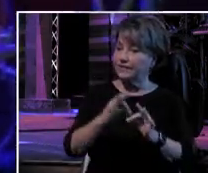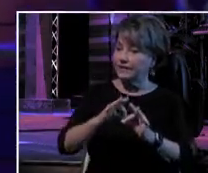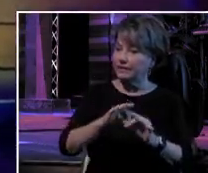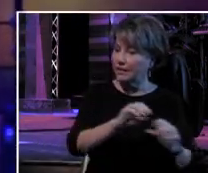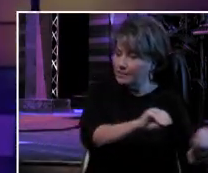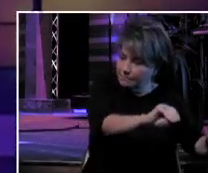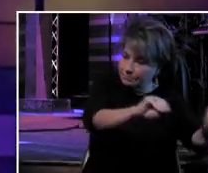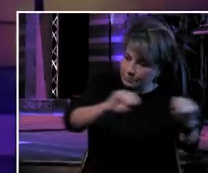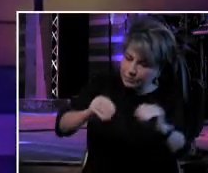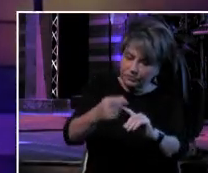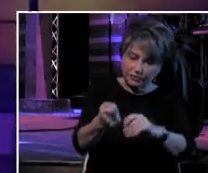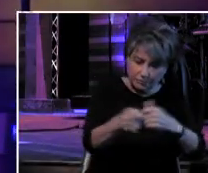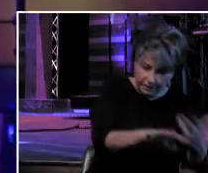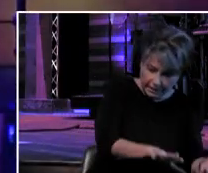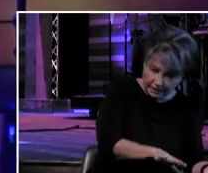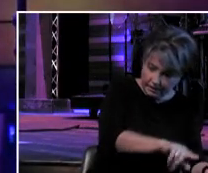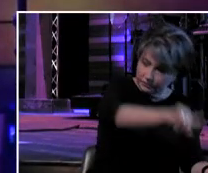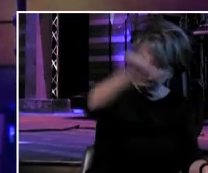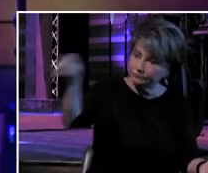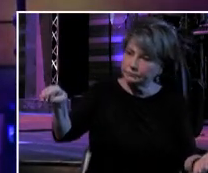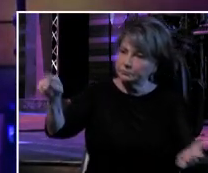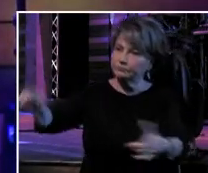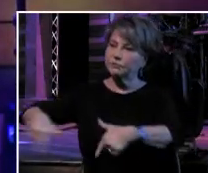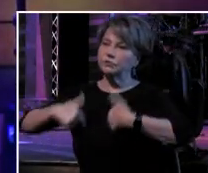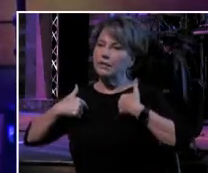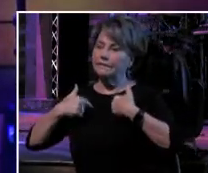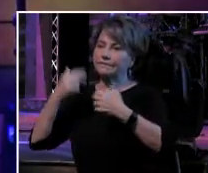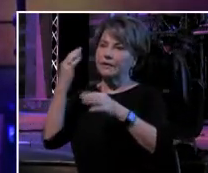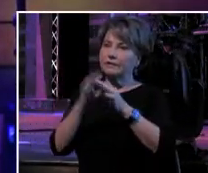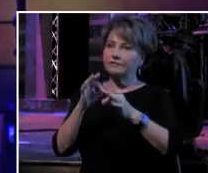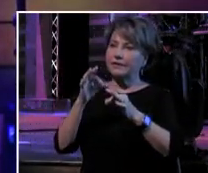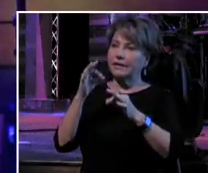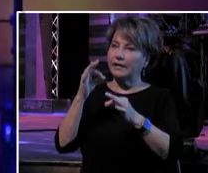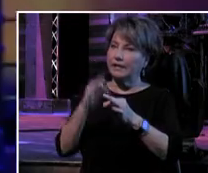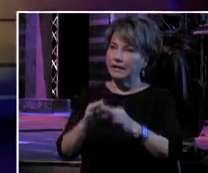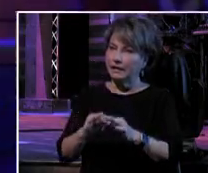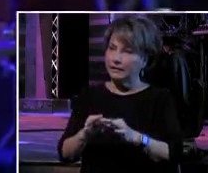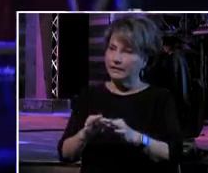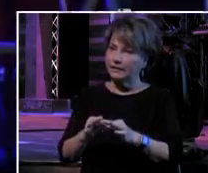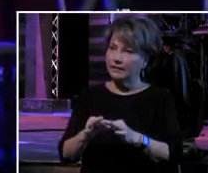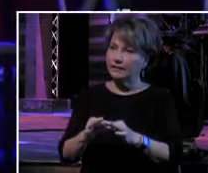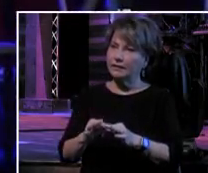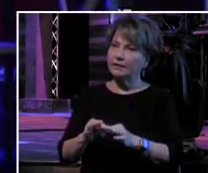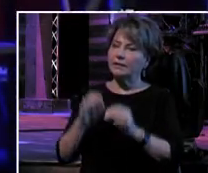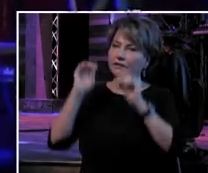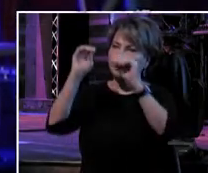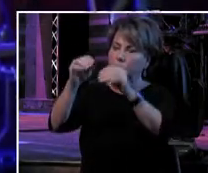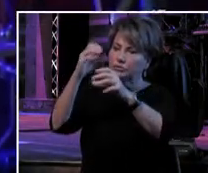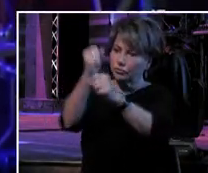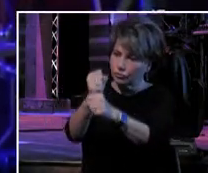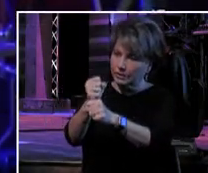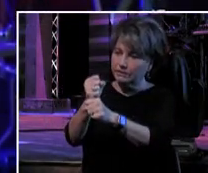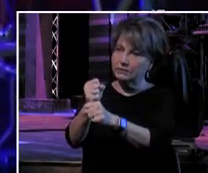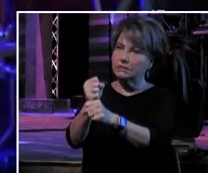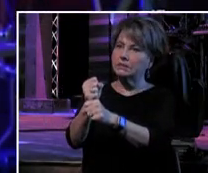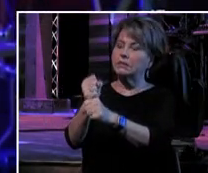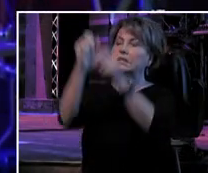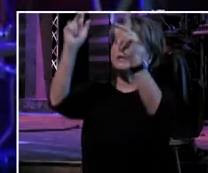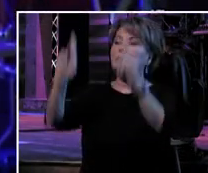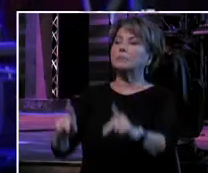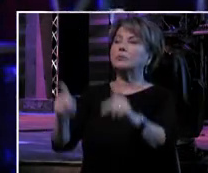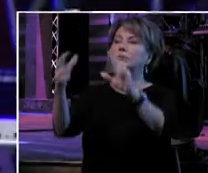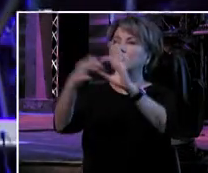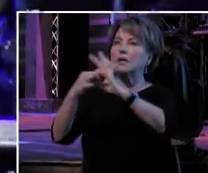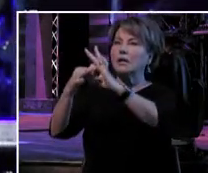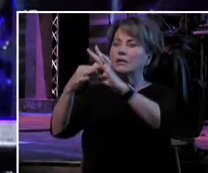death to life. Faith in Jesus, not just faith, putting your faith and trust in the person and the work of Jesus.